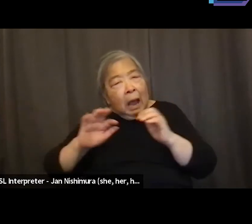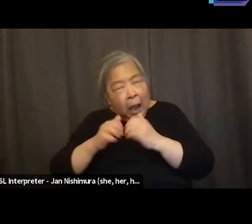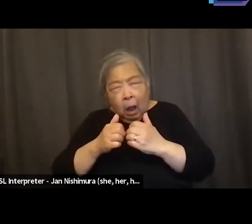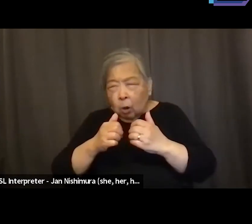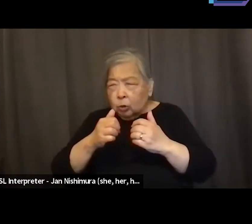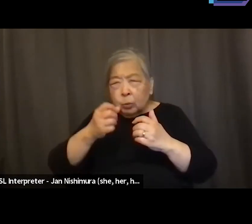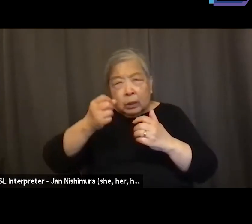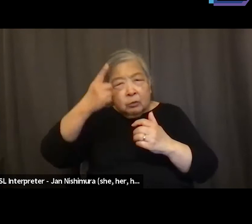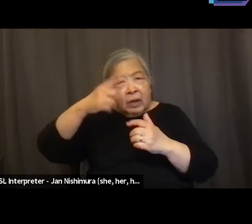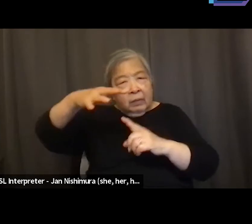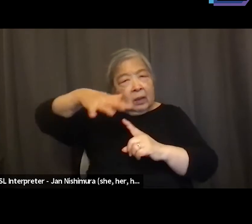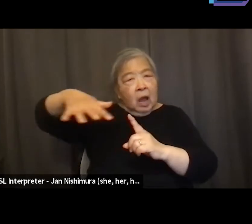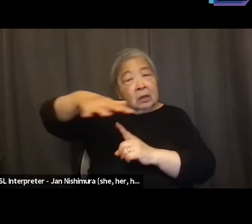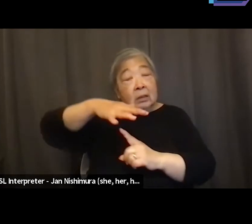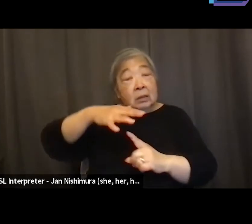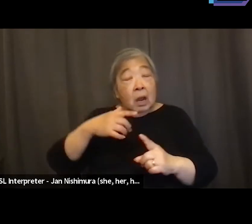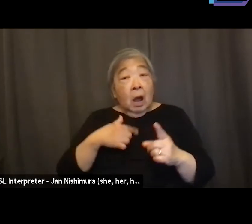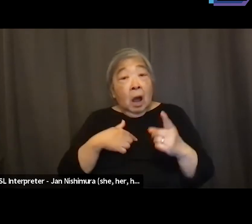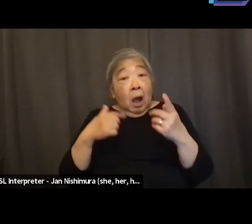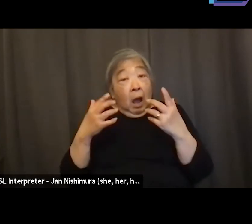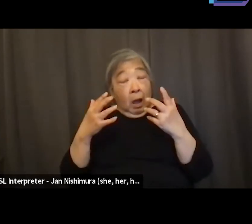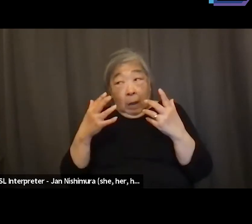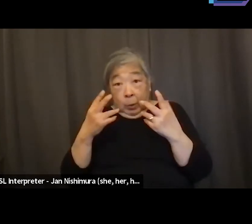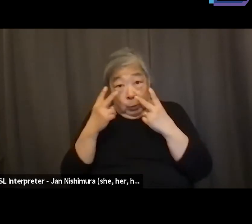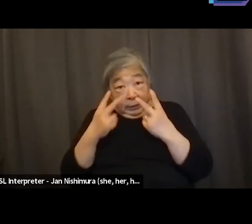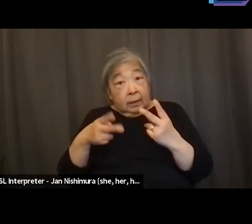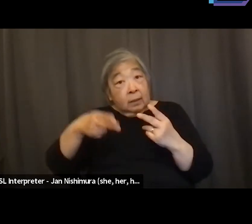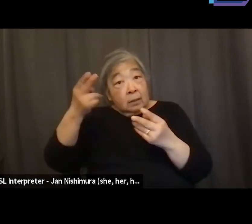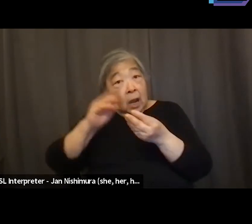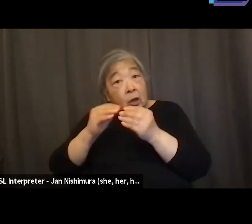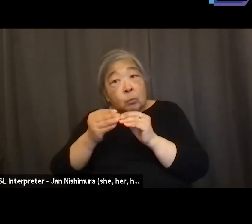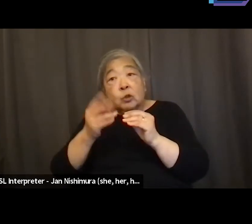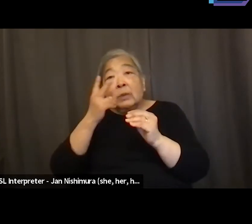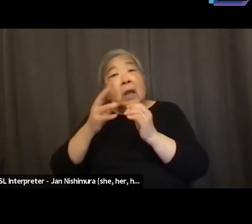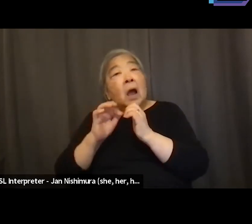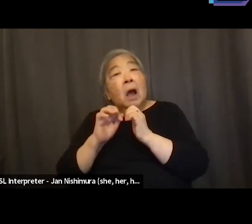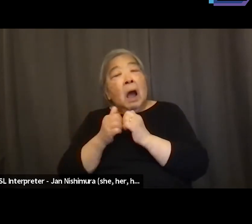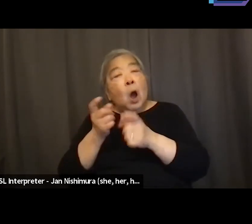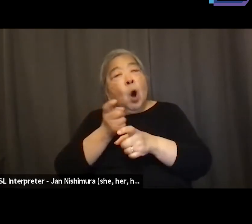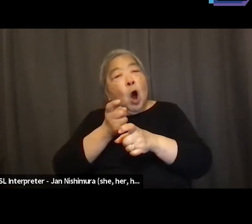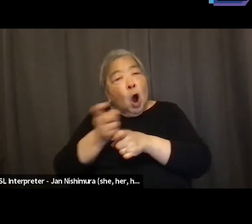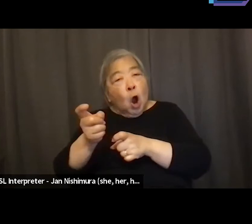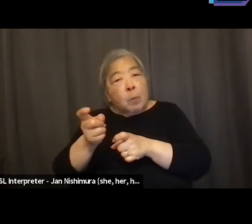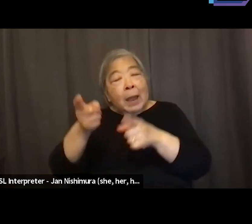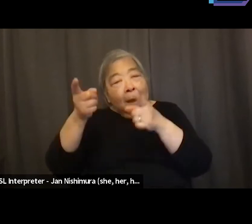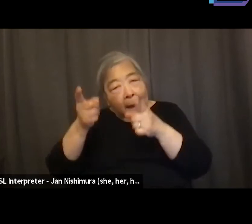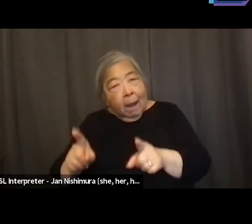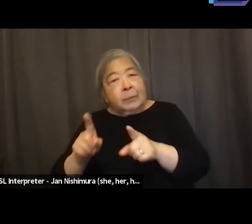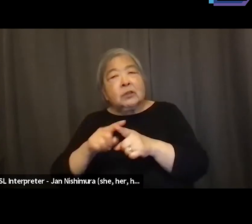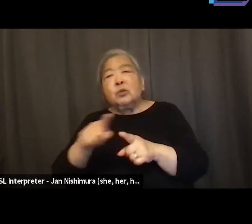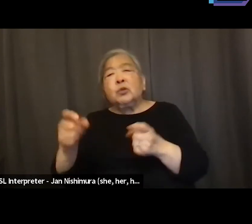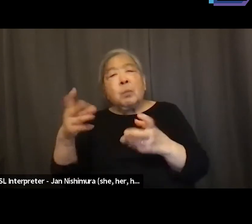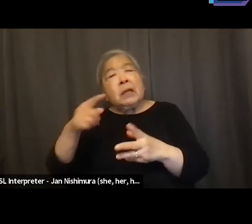think intently today about the reasons we see these high numbers and the ways in which harm befalls so many Black women,